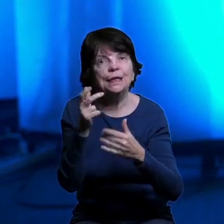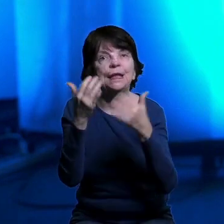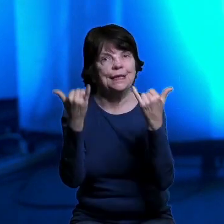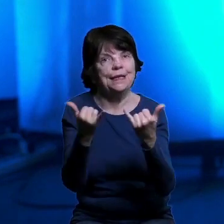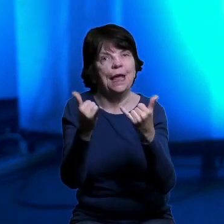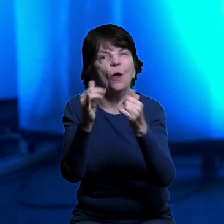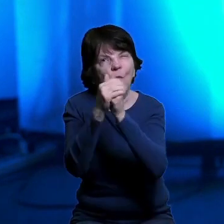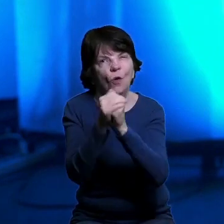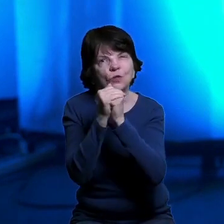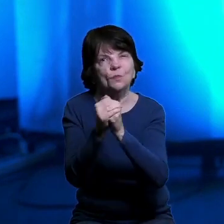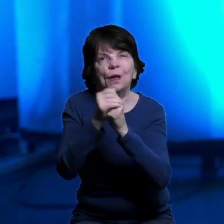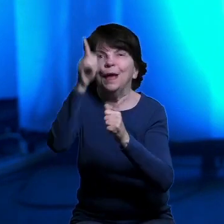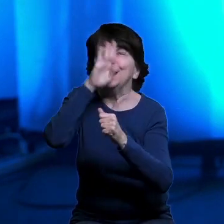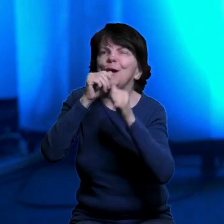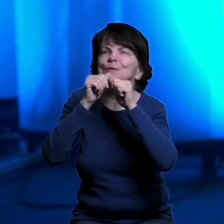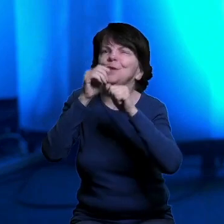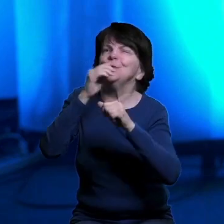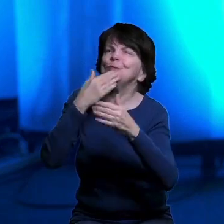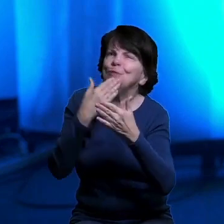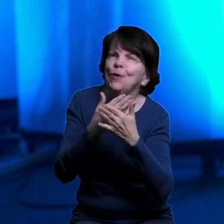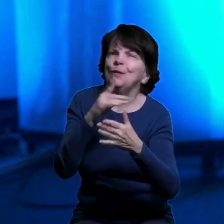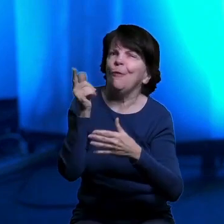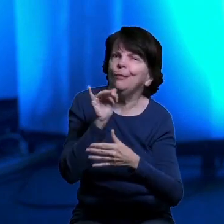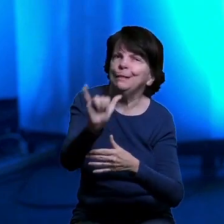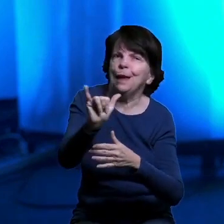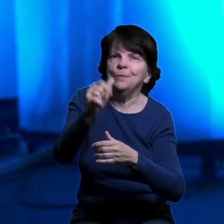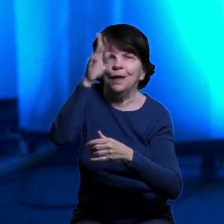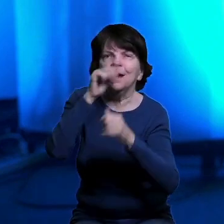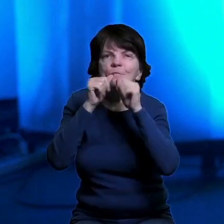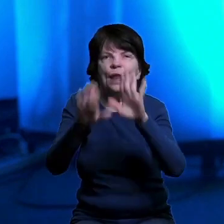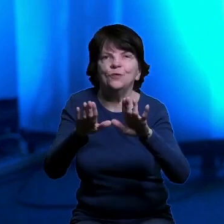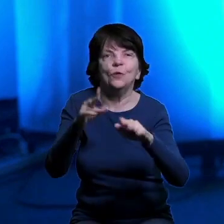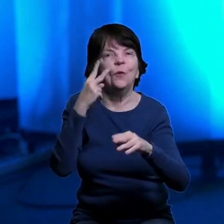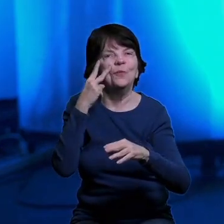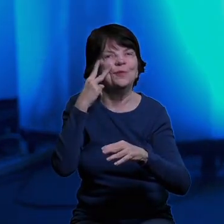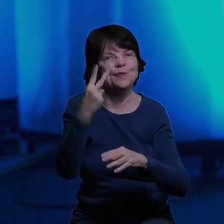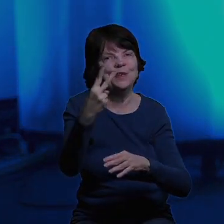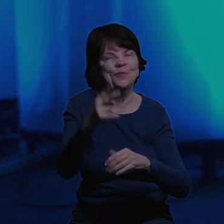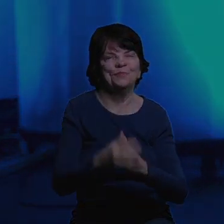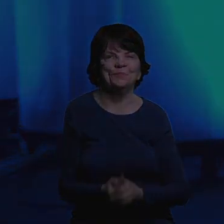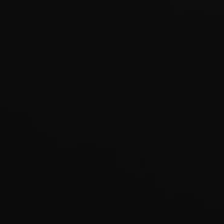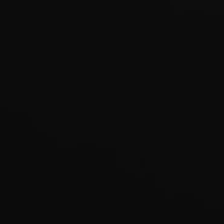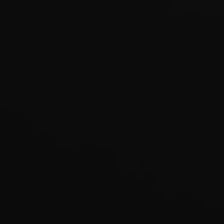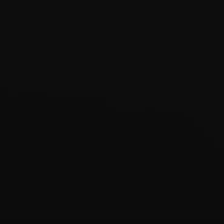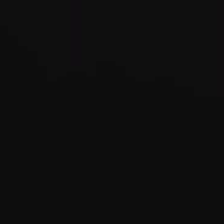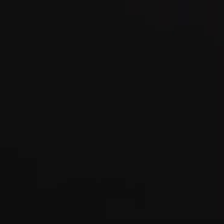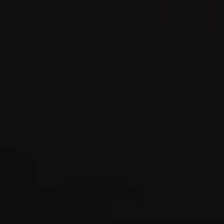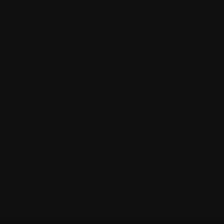worshiping. God is good all the time. God bless you, and we will see you throughout the week.